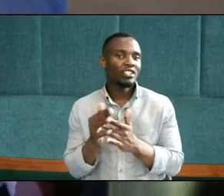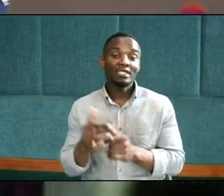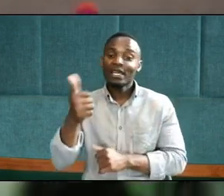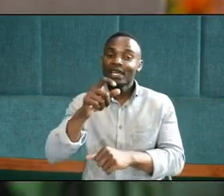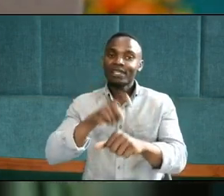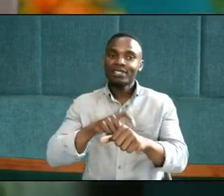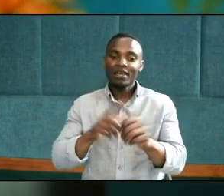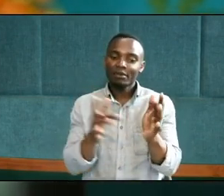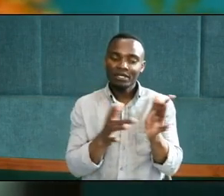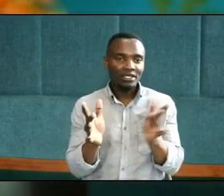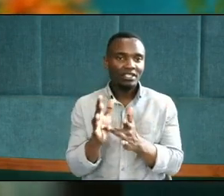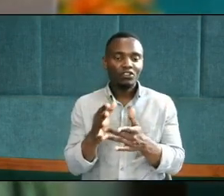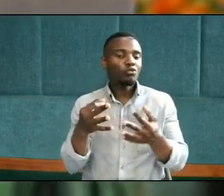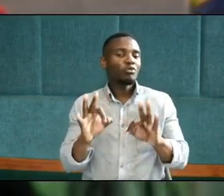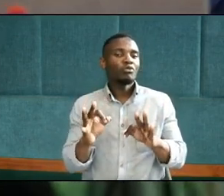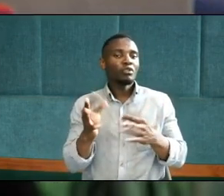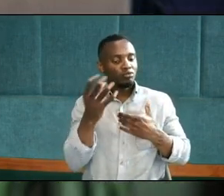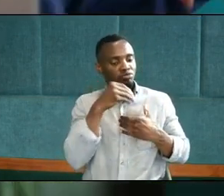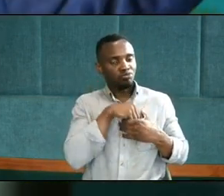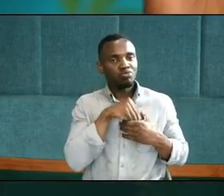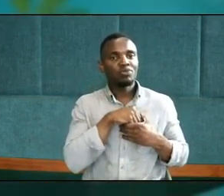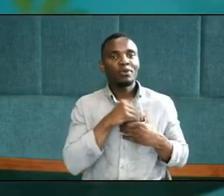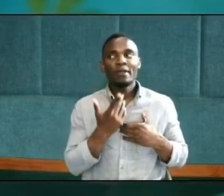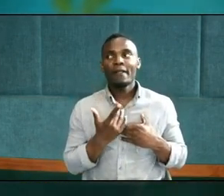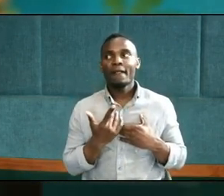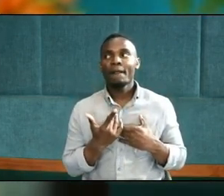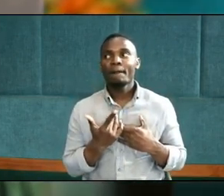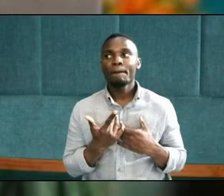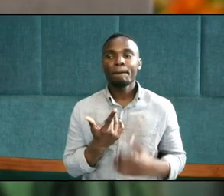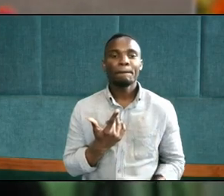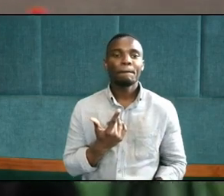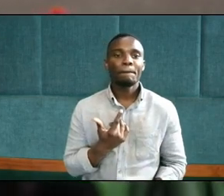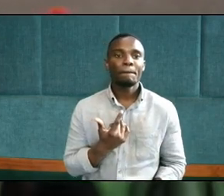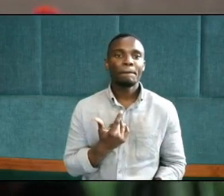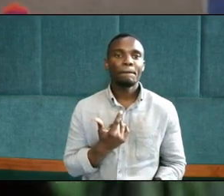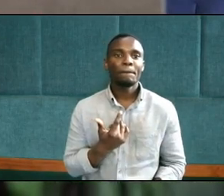entering, anytime in your heart, and atoka kiingia. You know, he's your buddy.